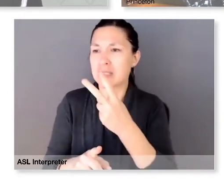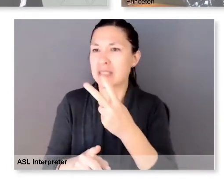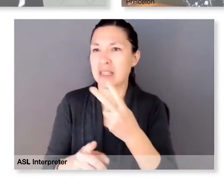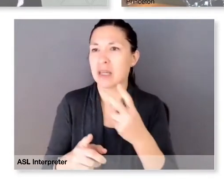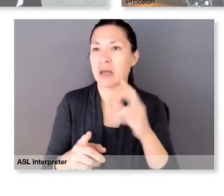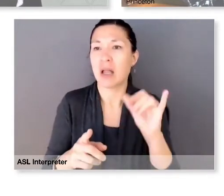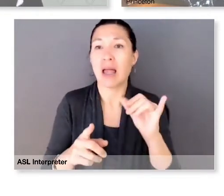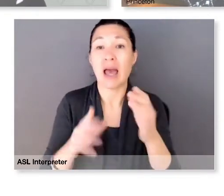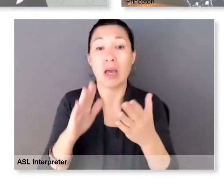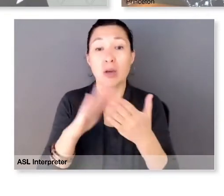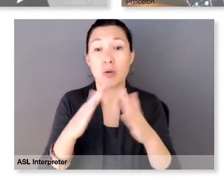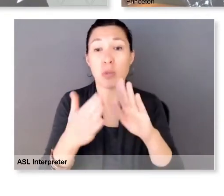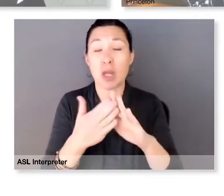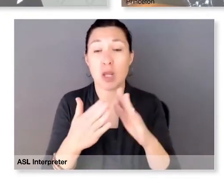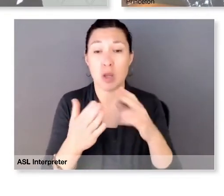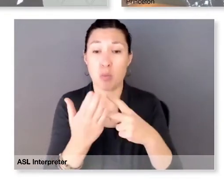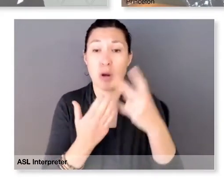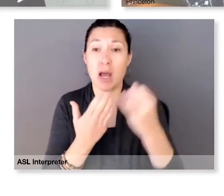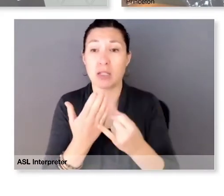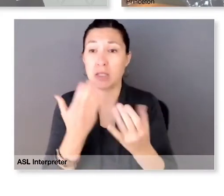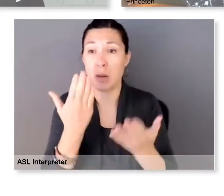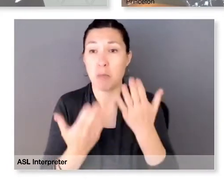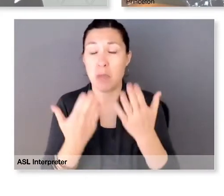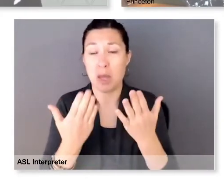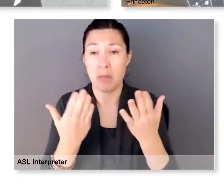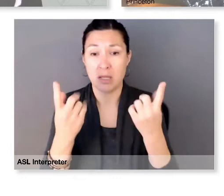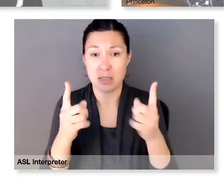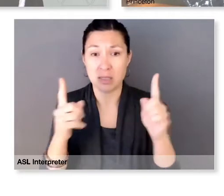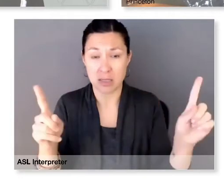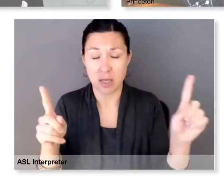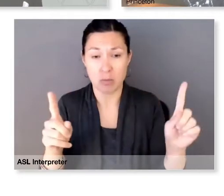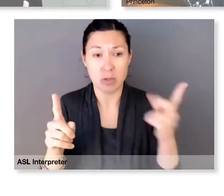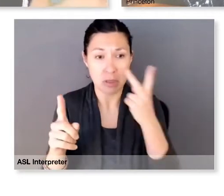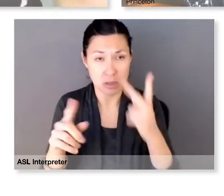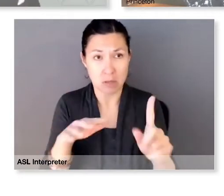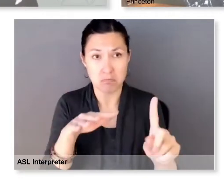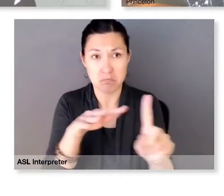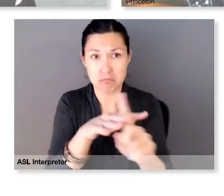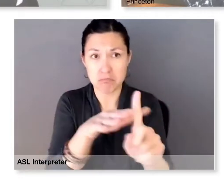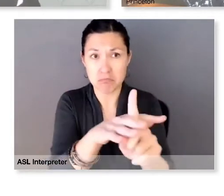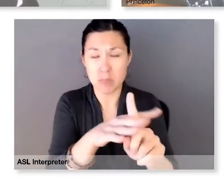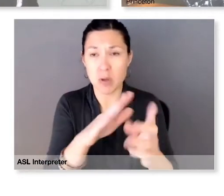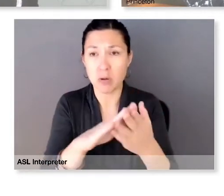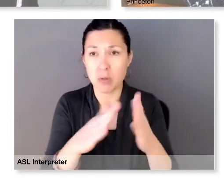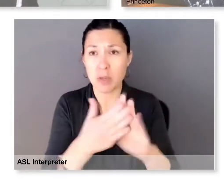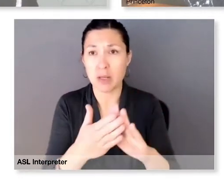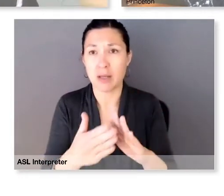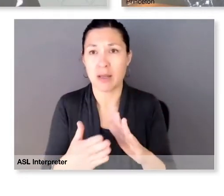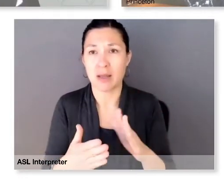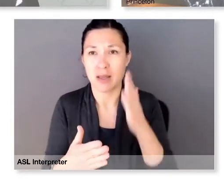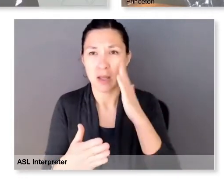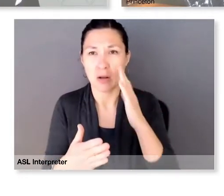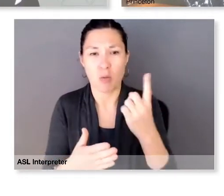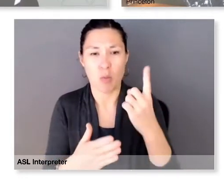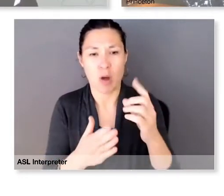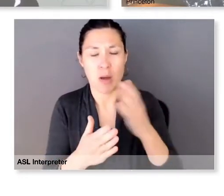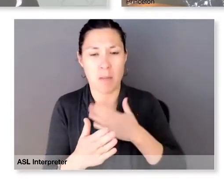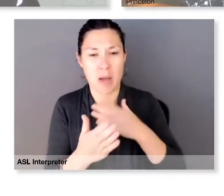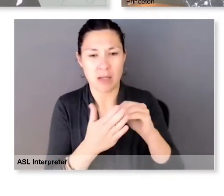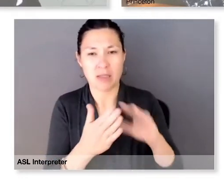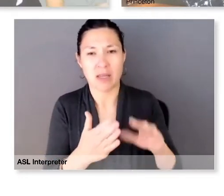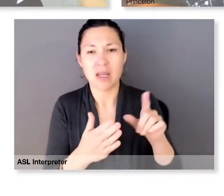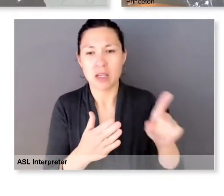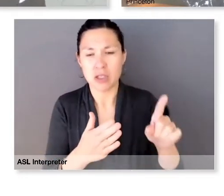that have been successful that are emerging from within communities. And this is what one of my students has called critical community